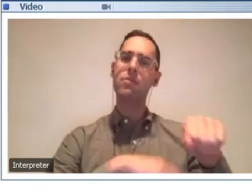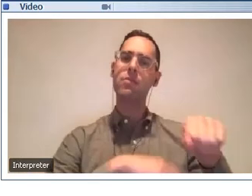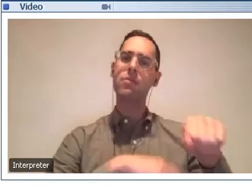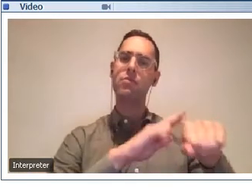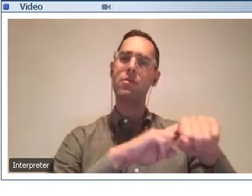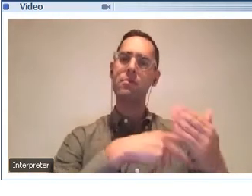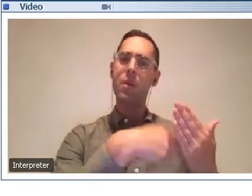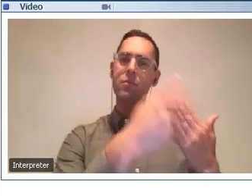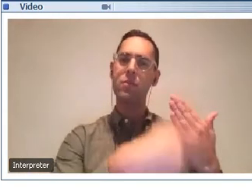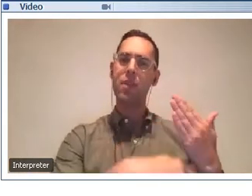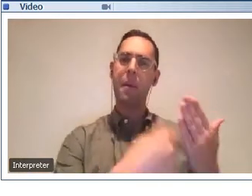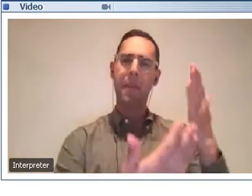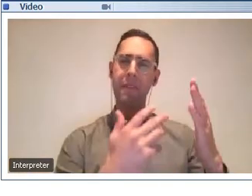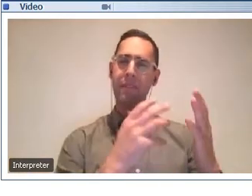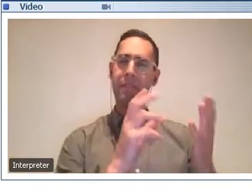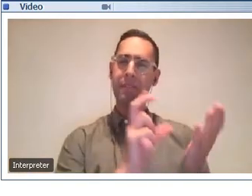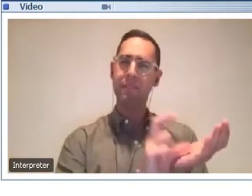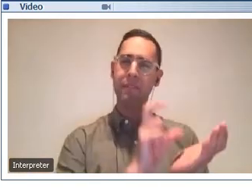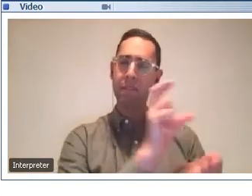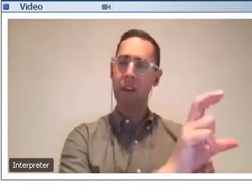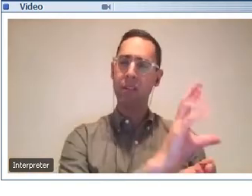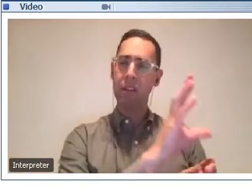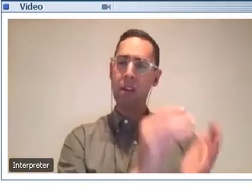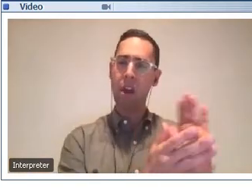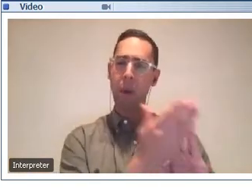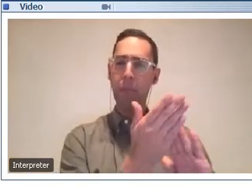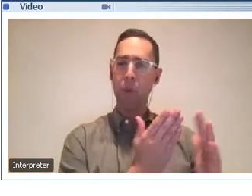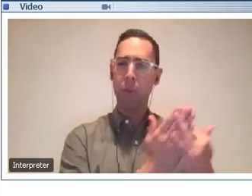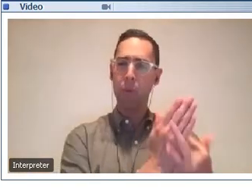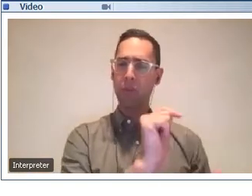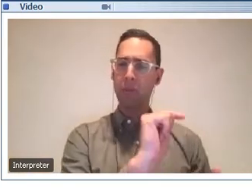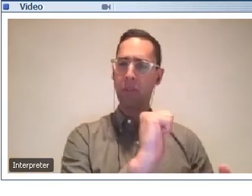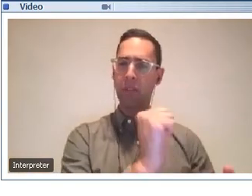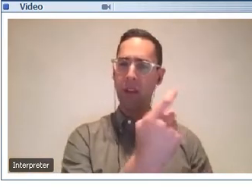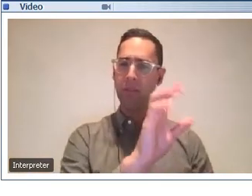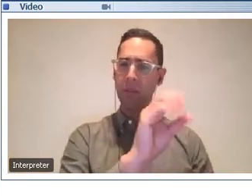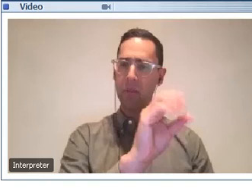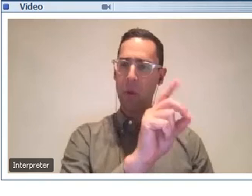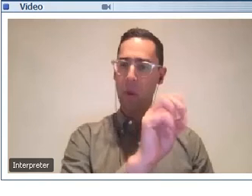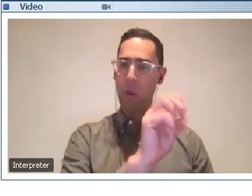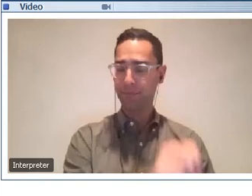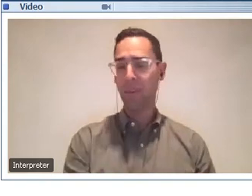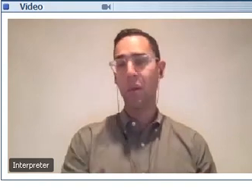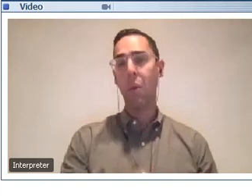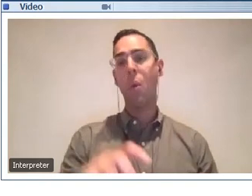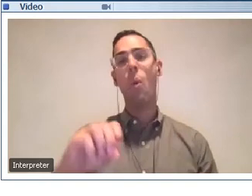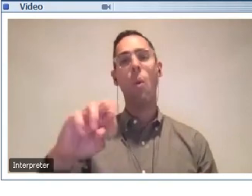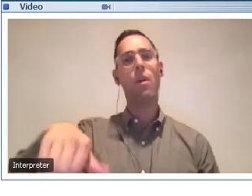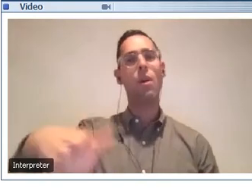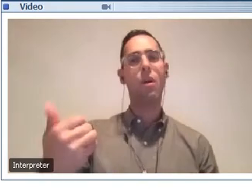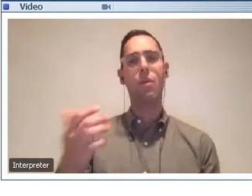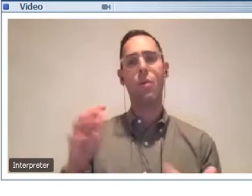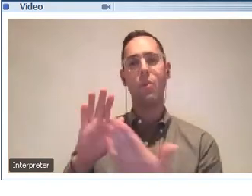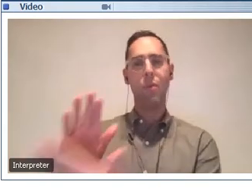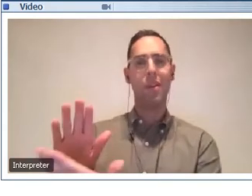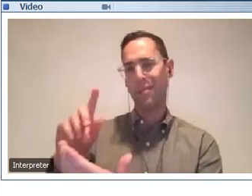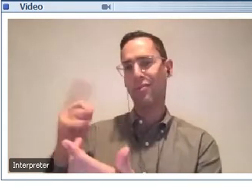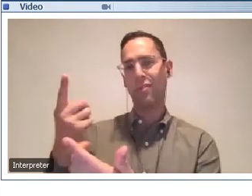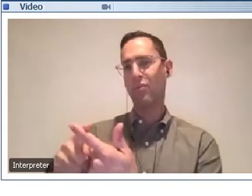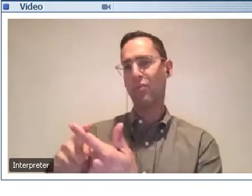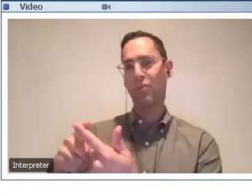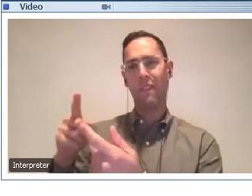through the tax code. And then another way that you could look at operating this kind of program would be to just fund it through general federal